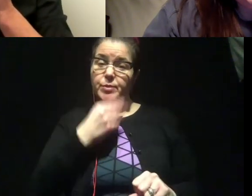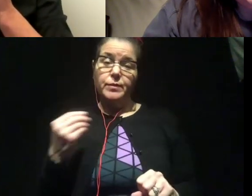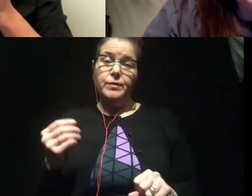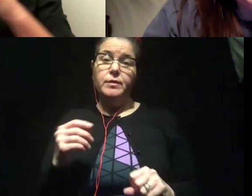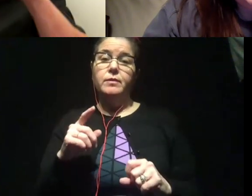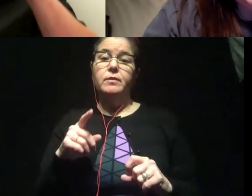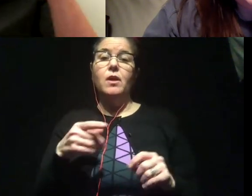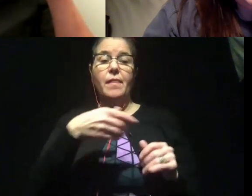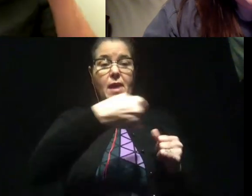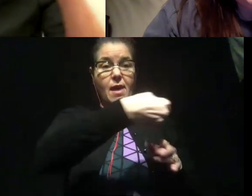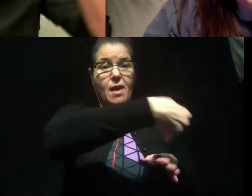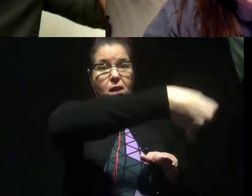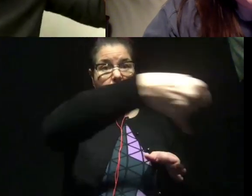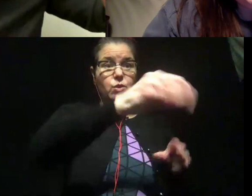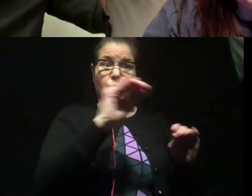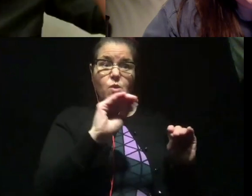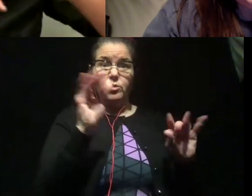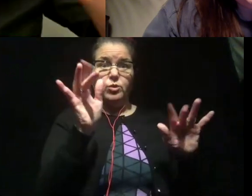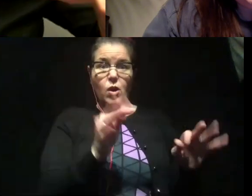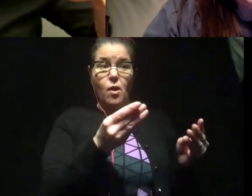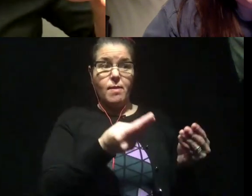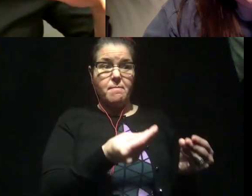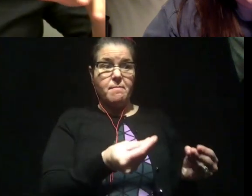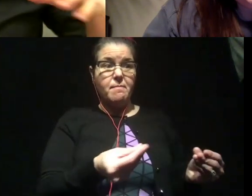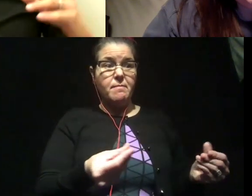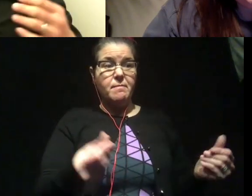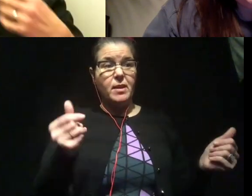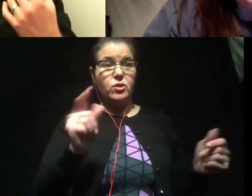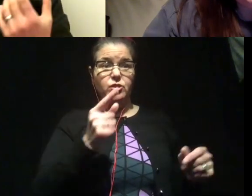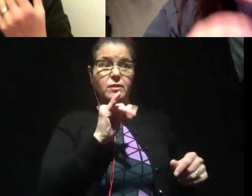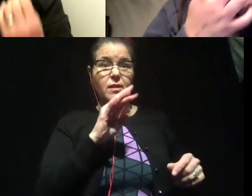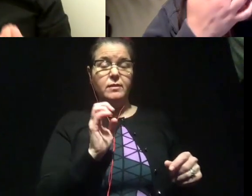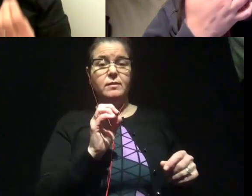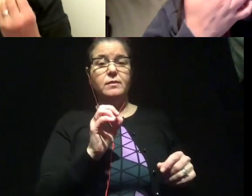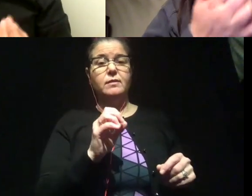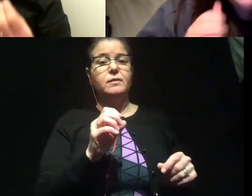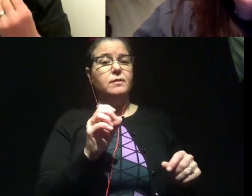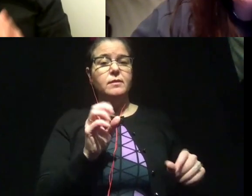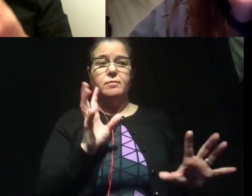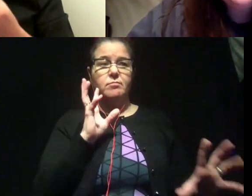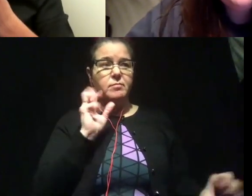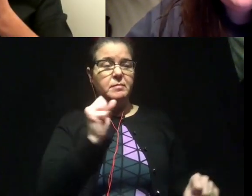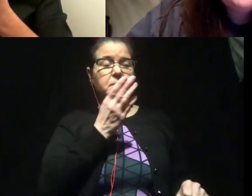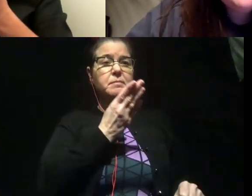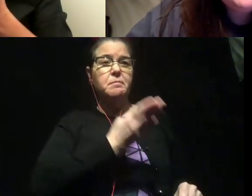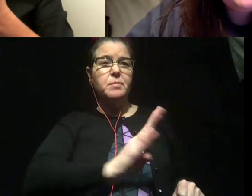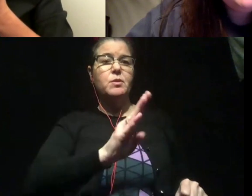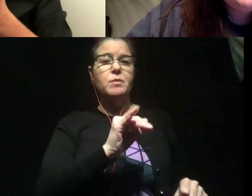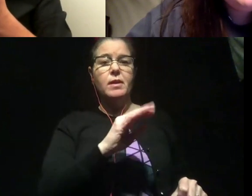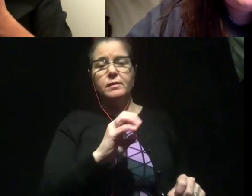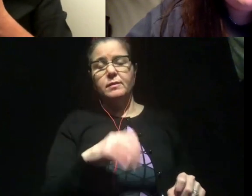the edge of the ice sheet where there's not snow anymore, but it's melted down to bare ice, it's this really bright glacial blue ice, and it's